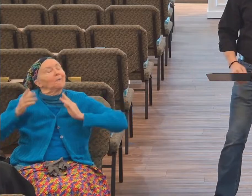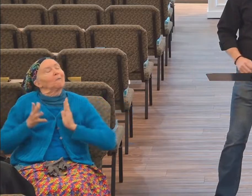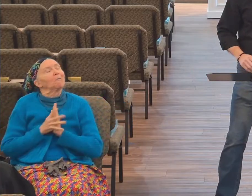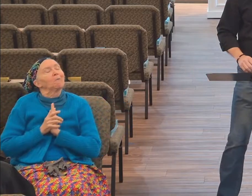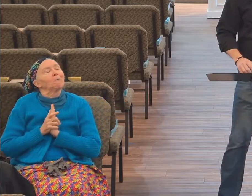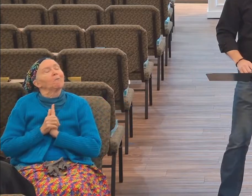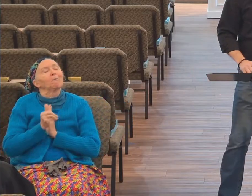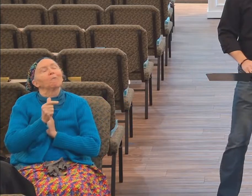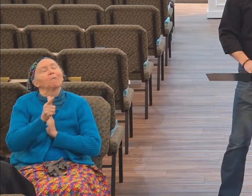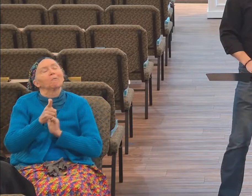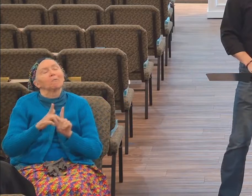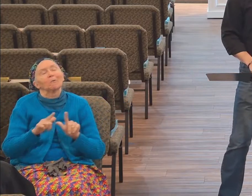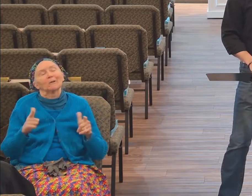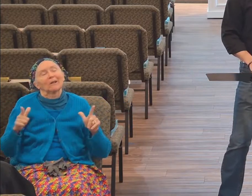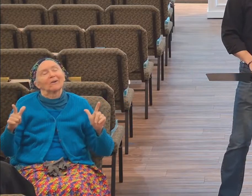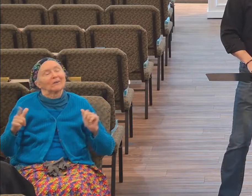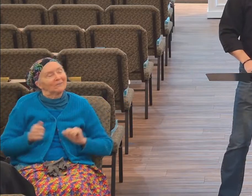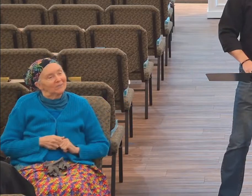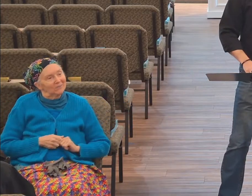if you will, right?